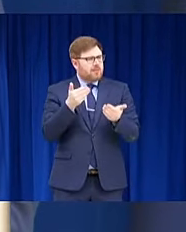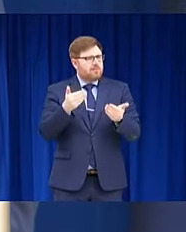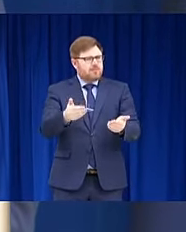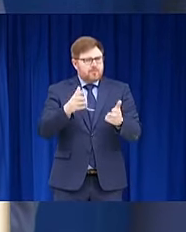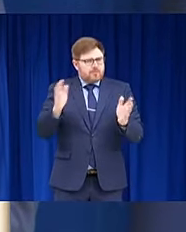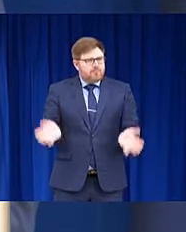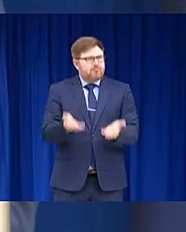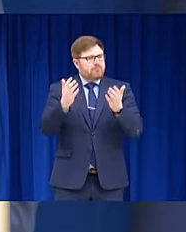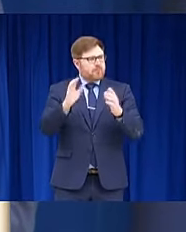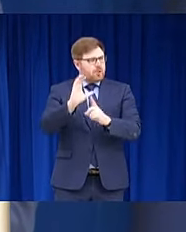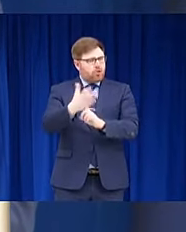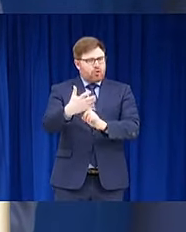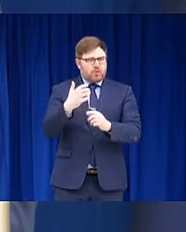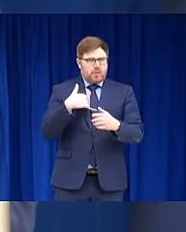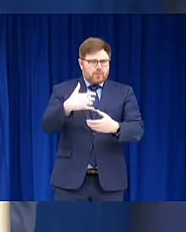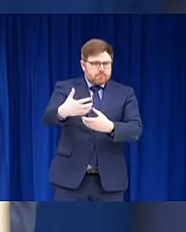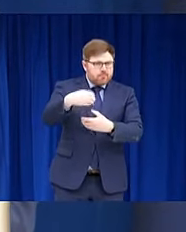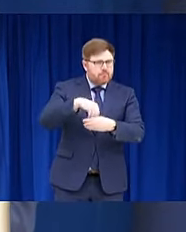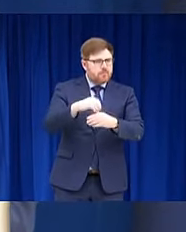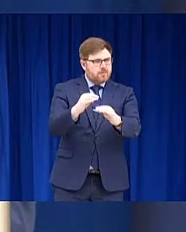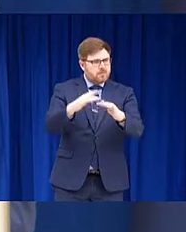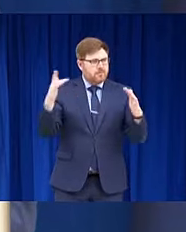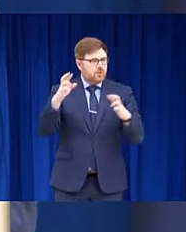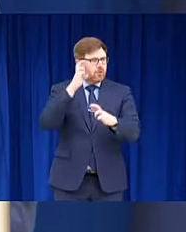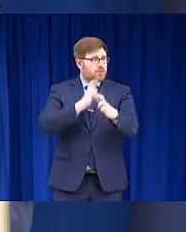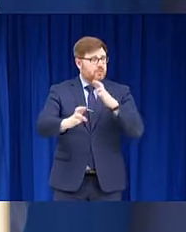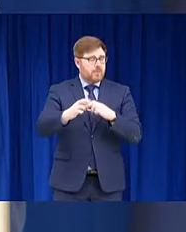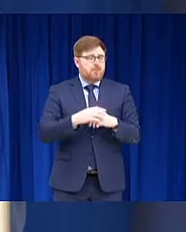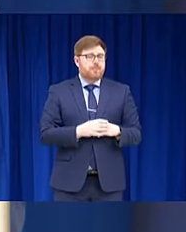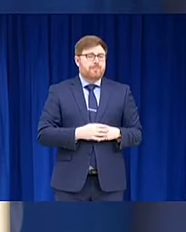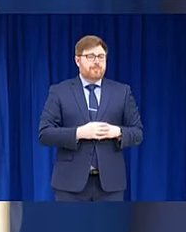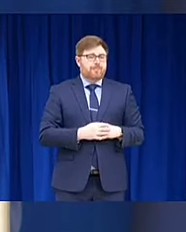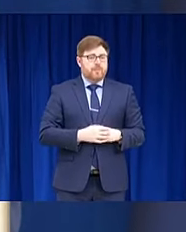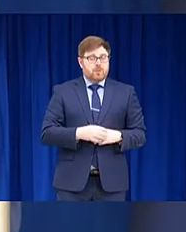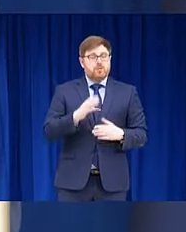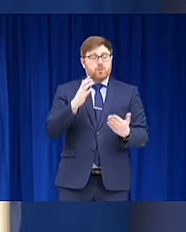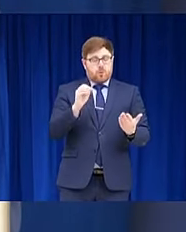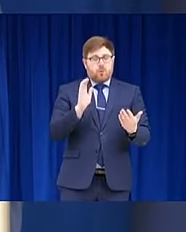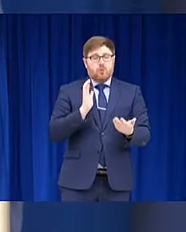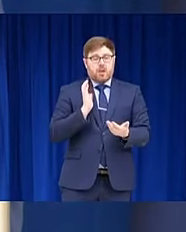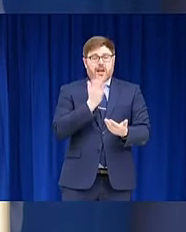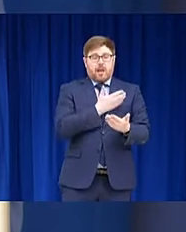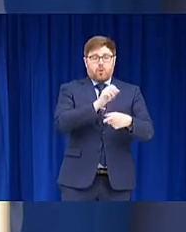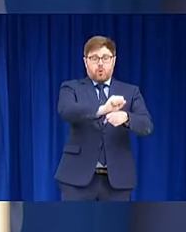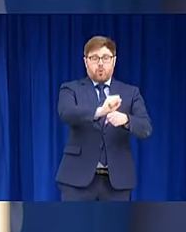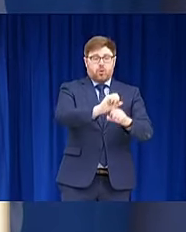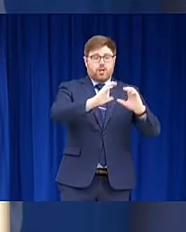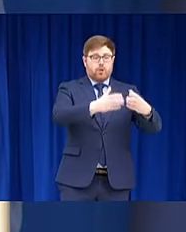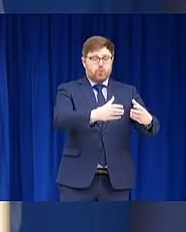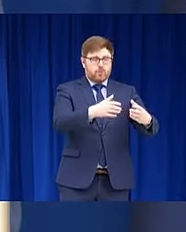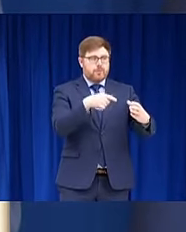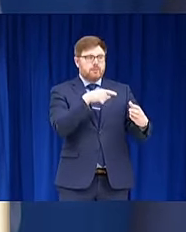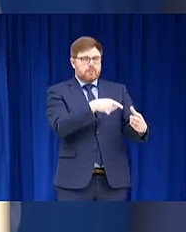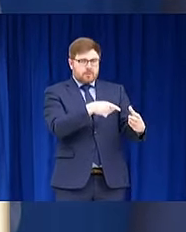respect? The Department of the Air Force's Barrier Analysis Working Groups do amazing work, but we can't do it alone. We